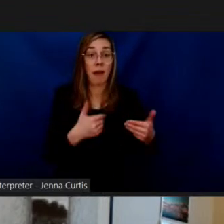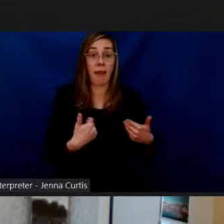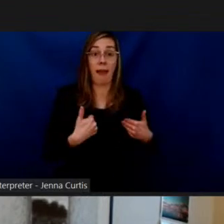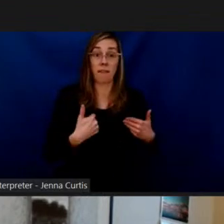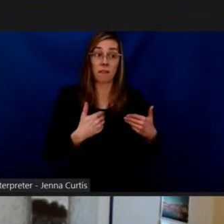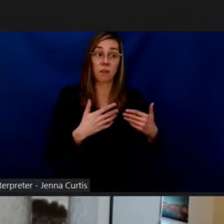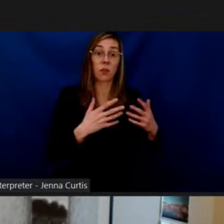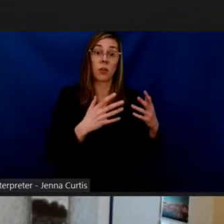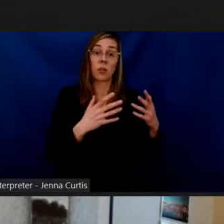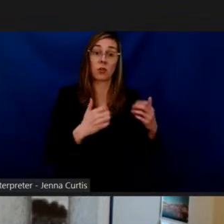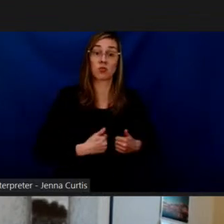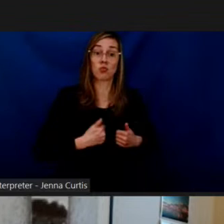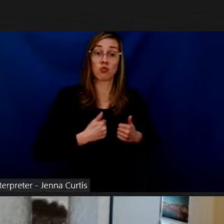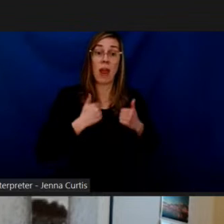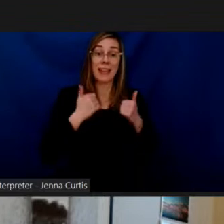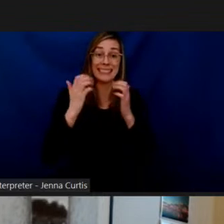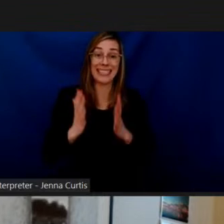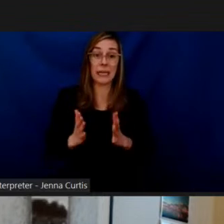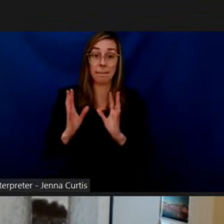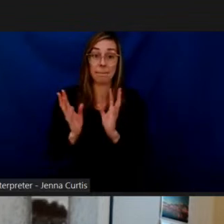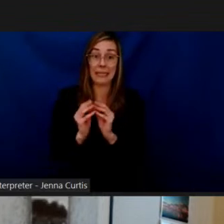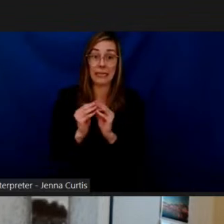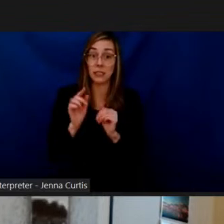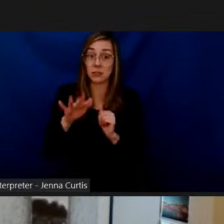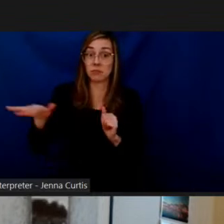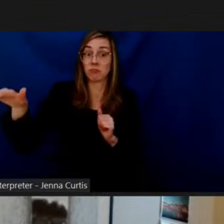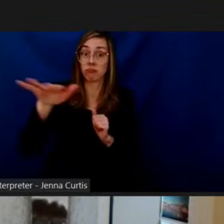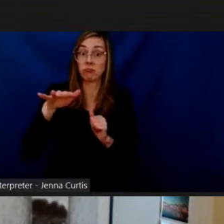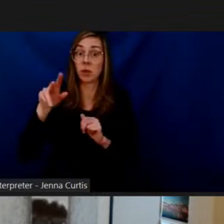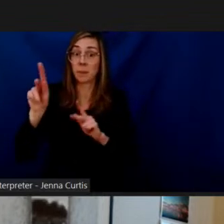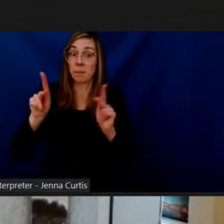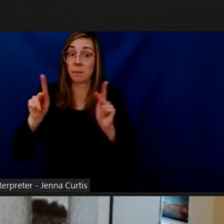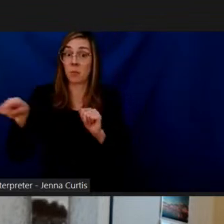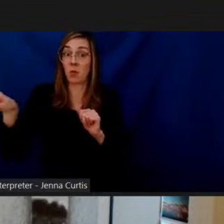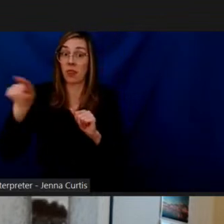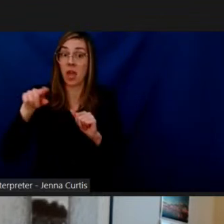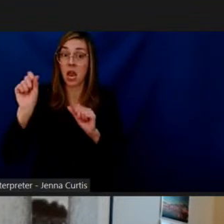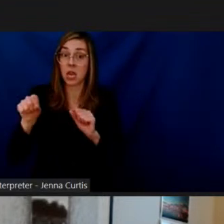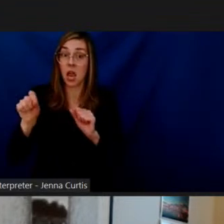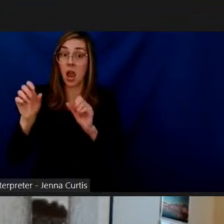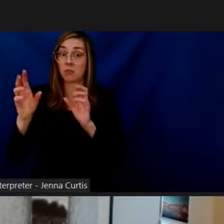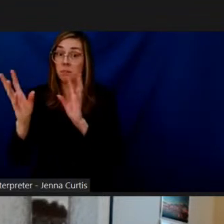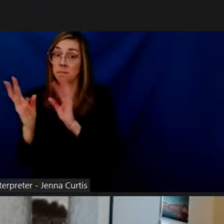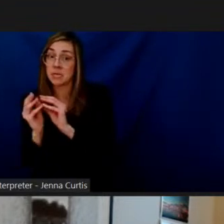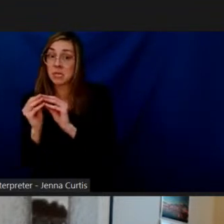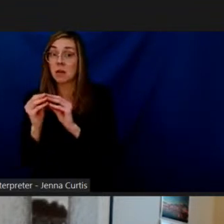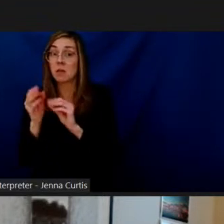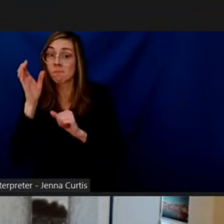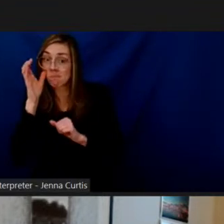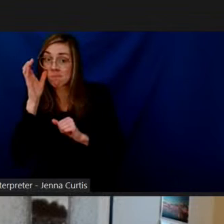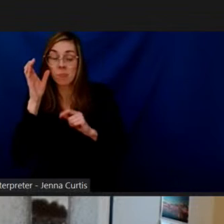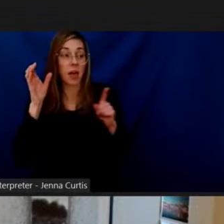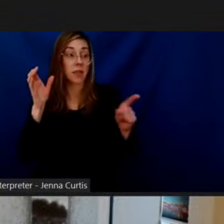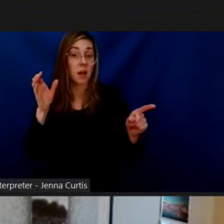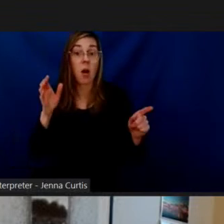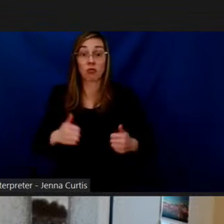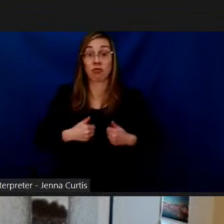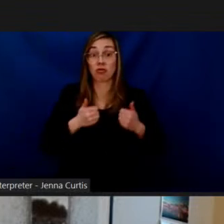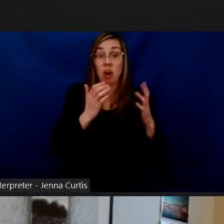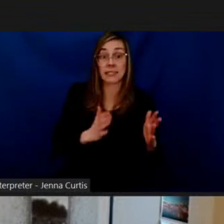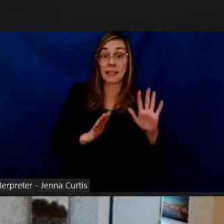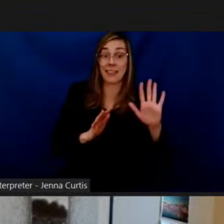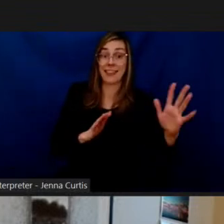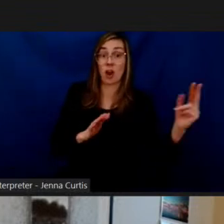express their needs, and we're always open to kind of bring those two perspectives together where it's a good marriage. But this